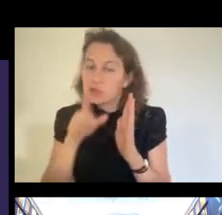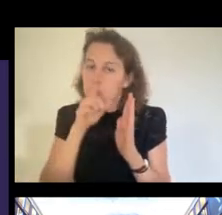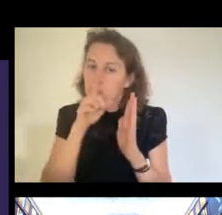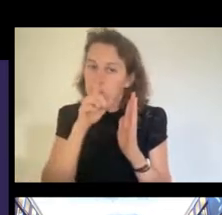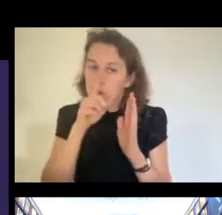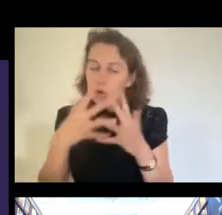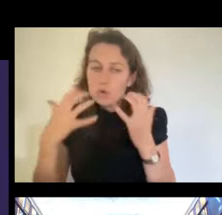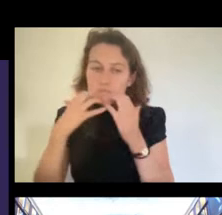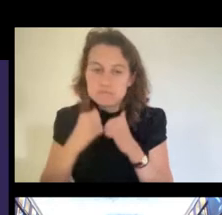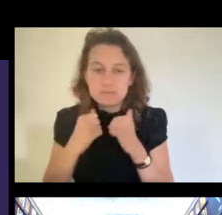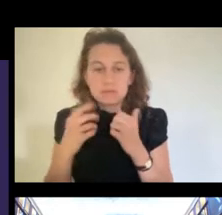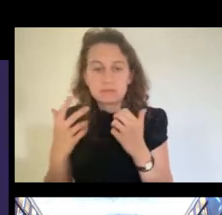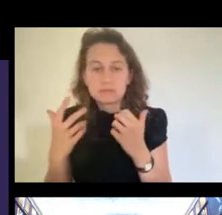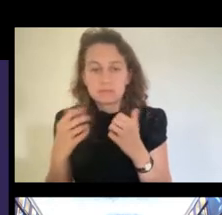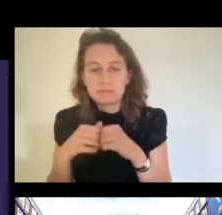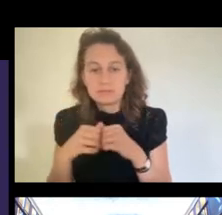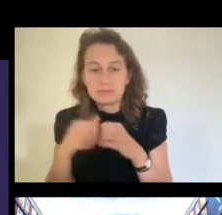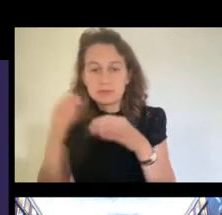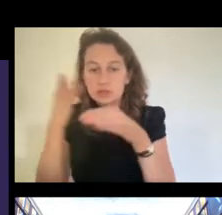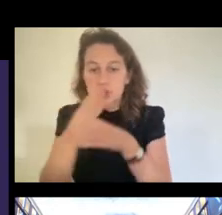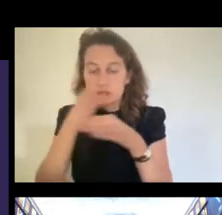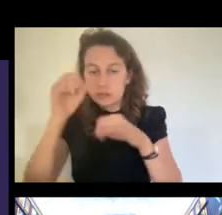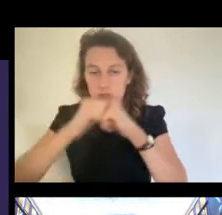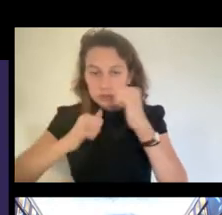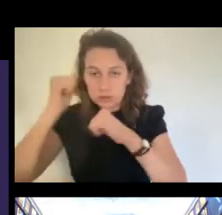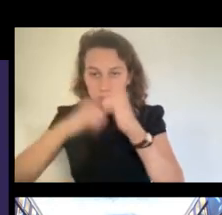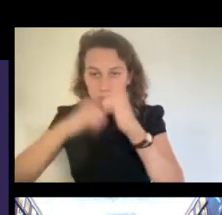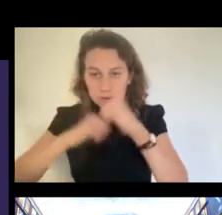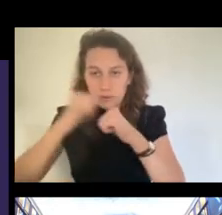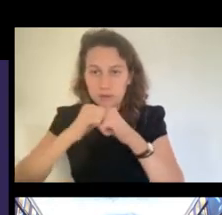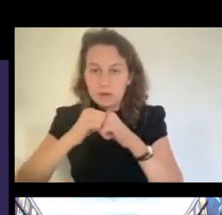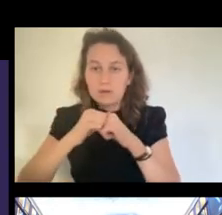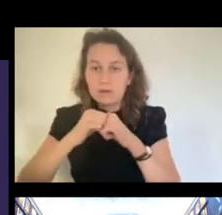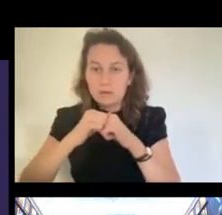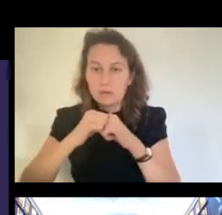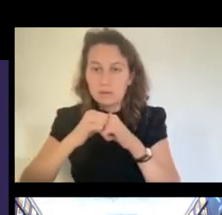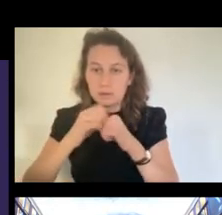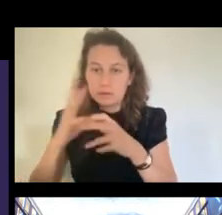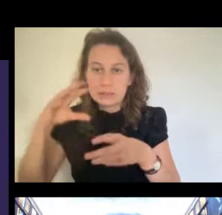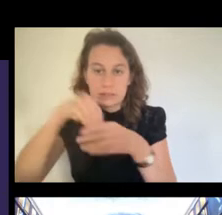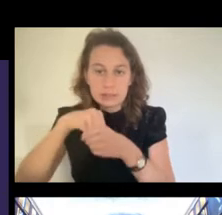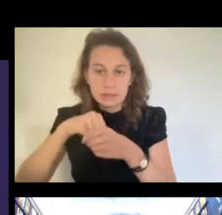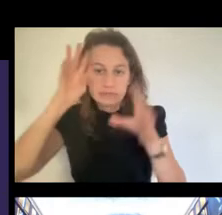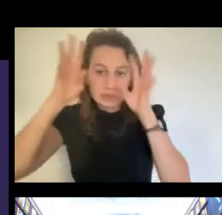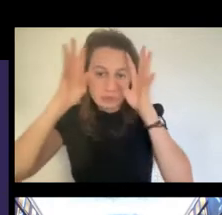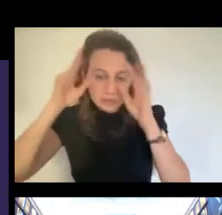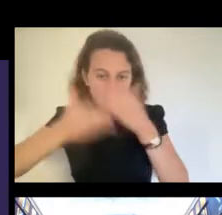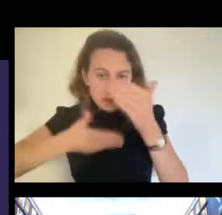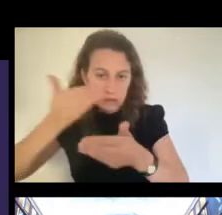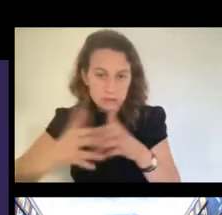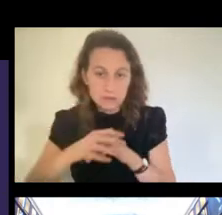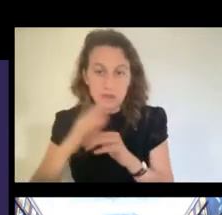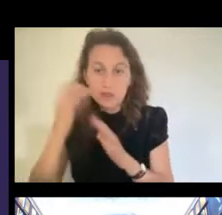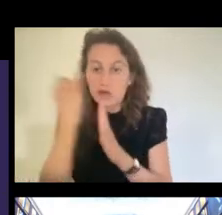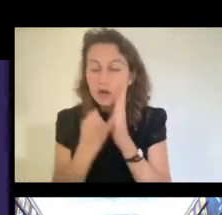the interplay, shared structure, and aesthetic expression intrinsic in natural and creative processes. Her work is